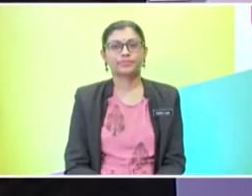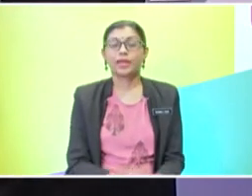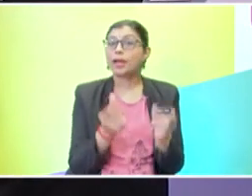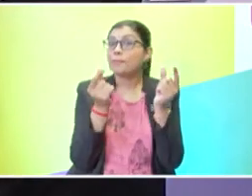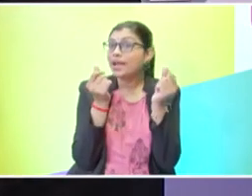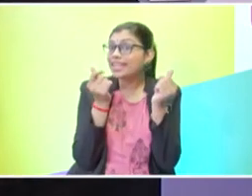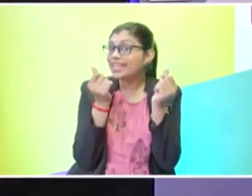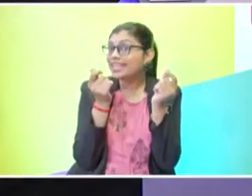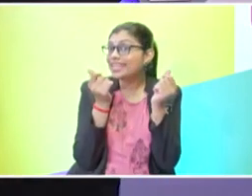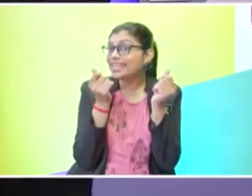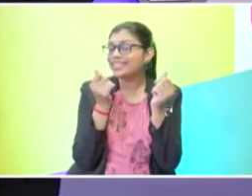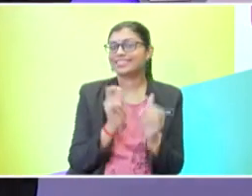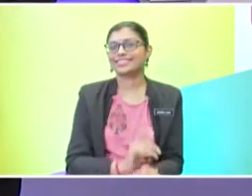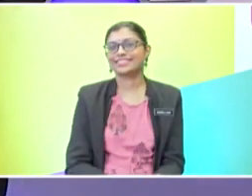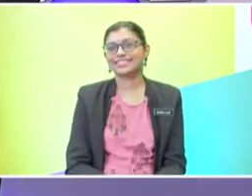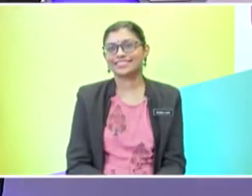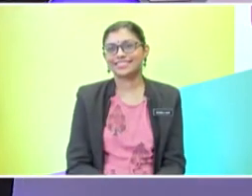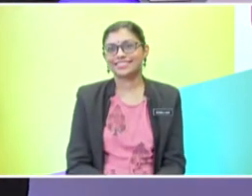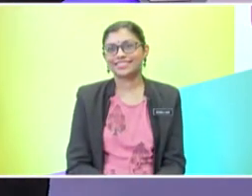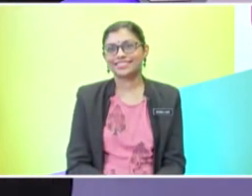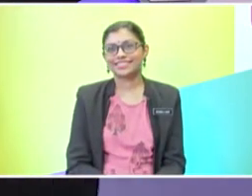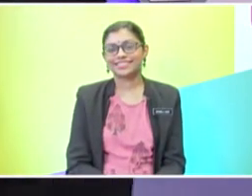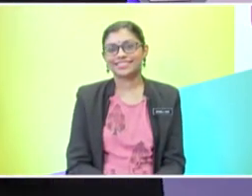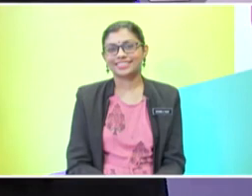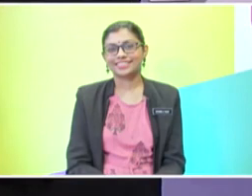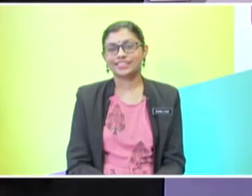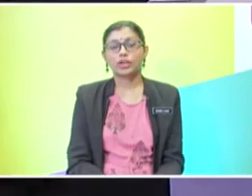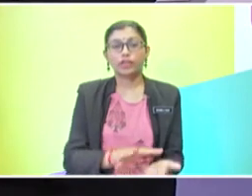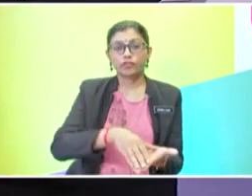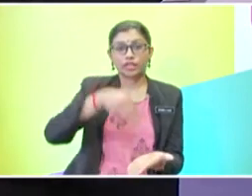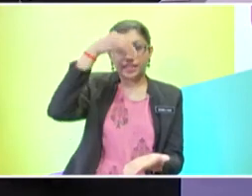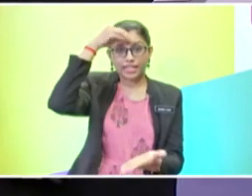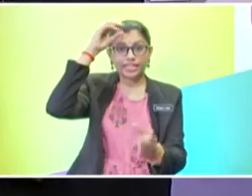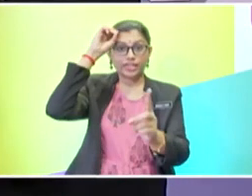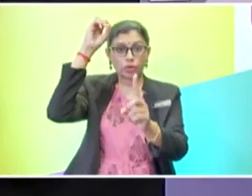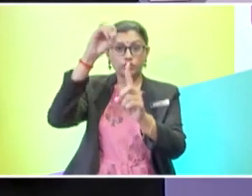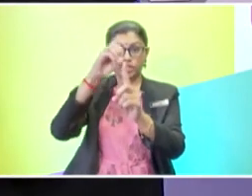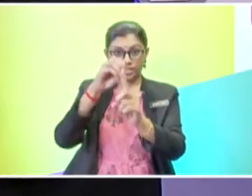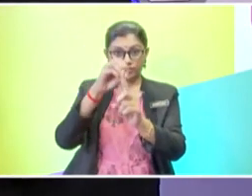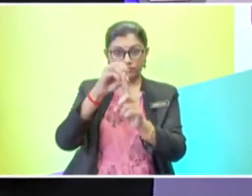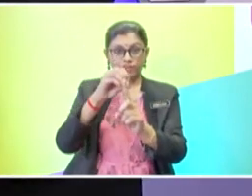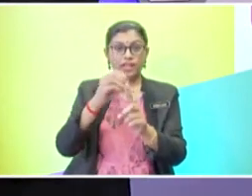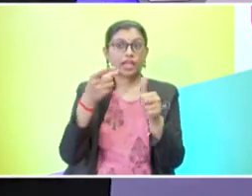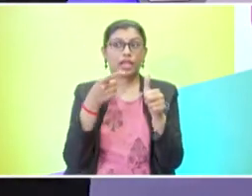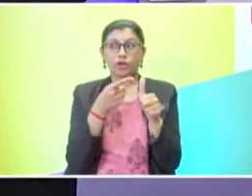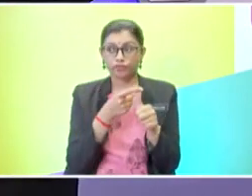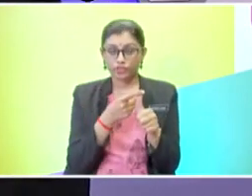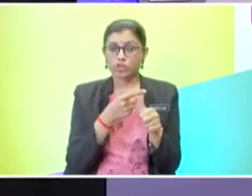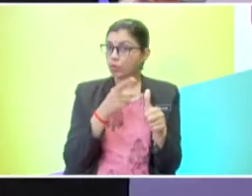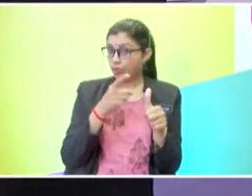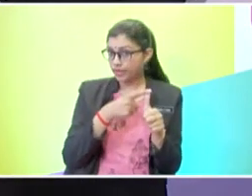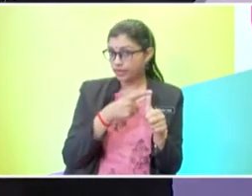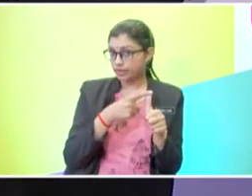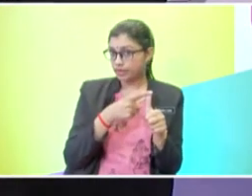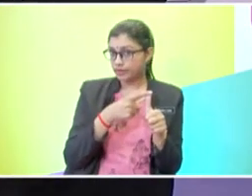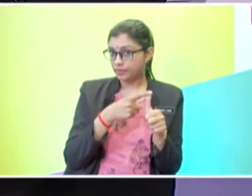Oh. Okay? So, what do you want to learn about money? Okay, so kids out there, you're going to know more and